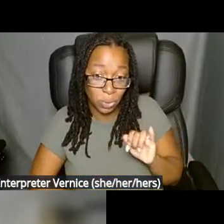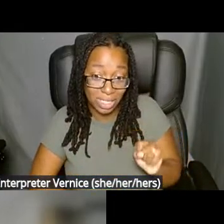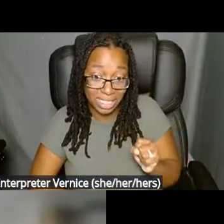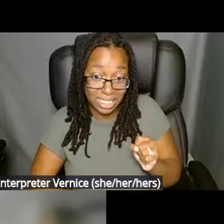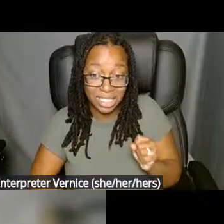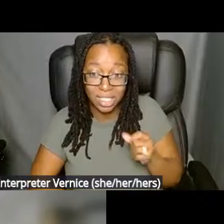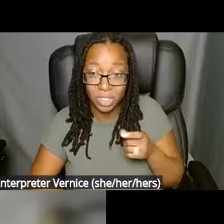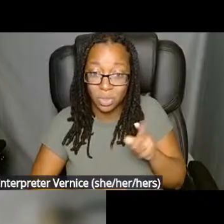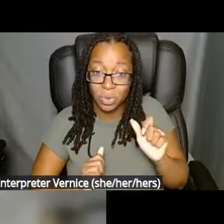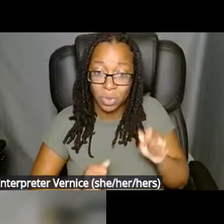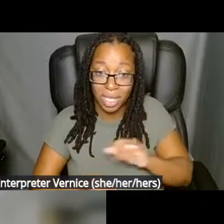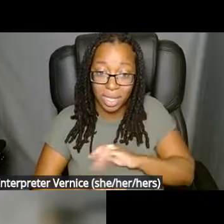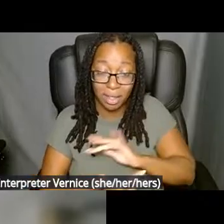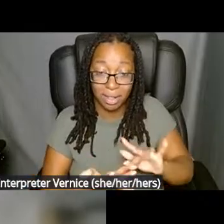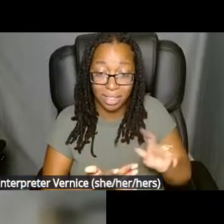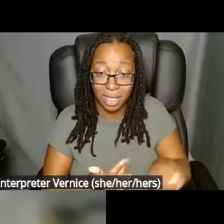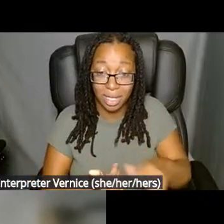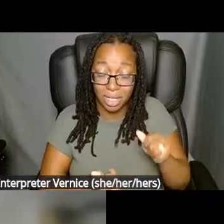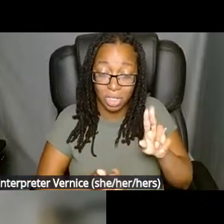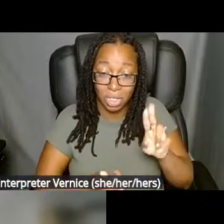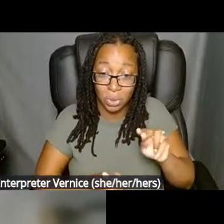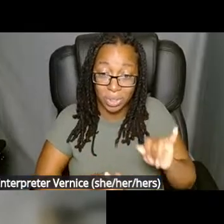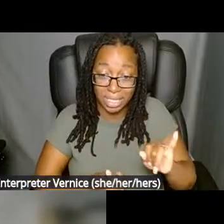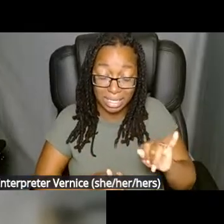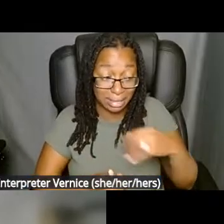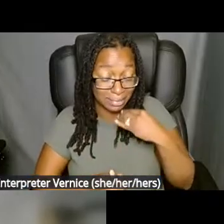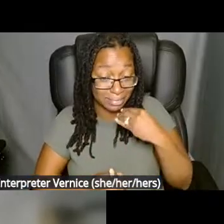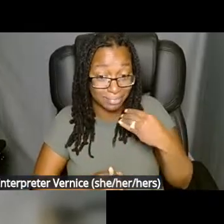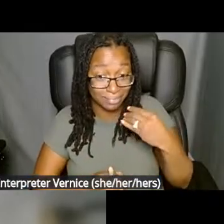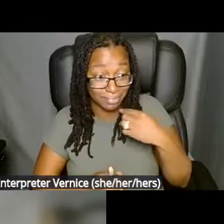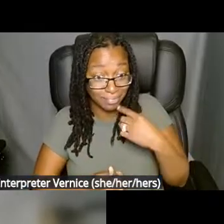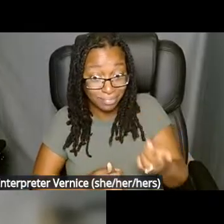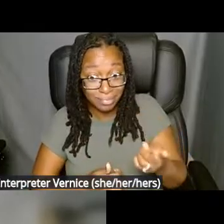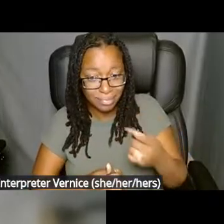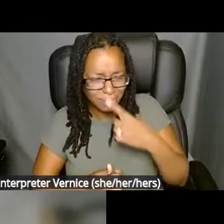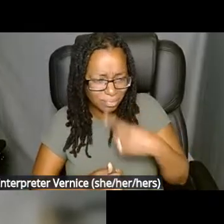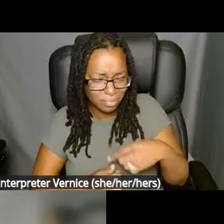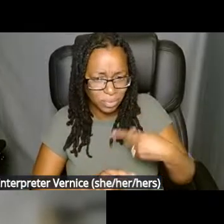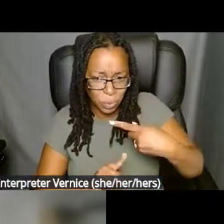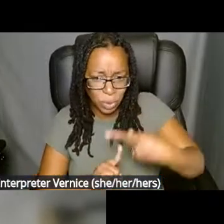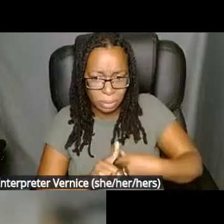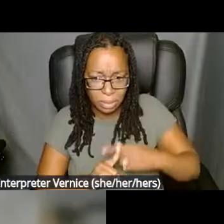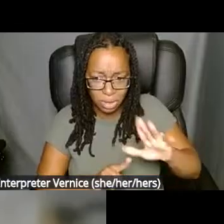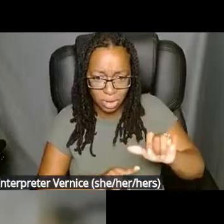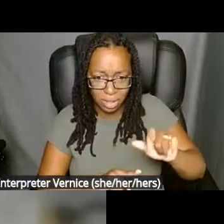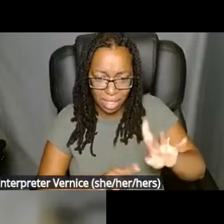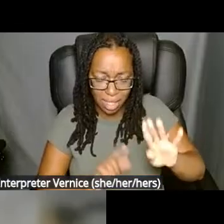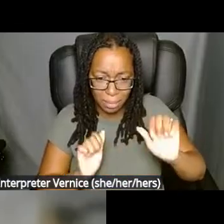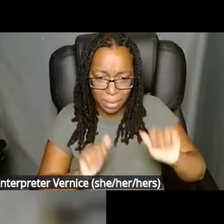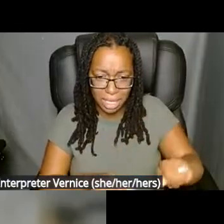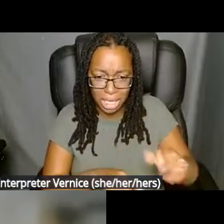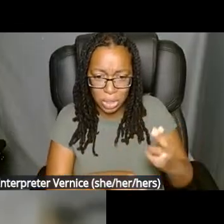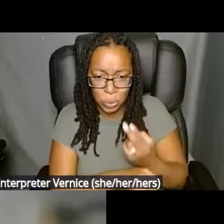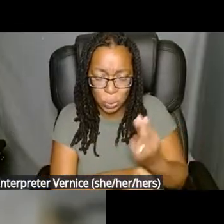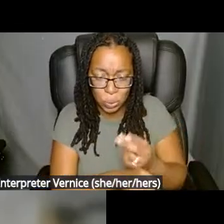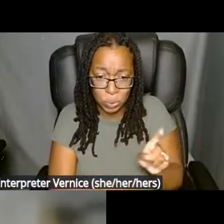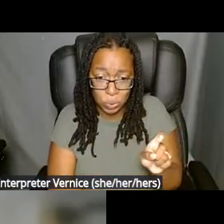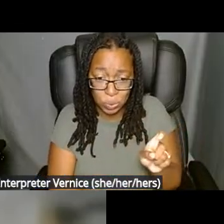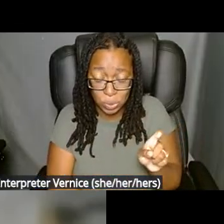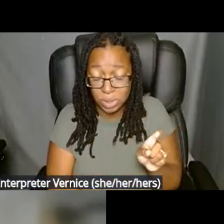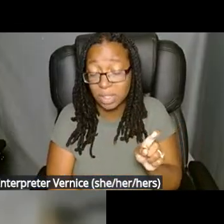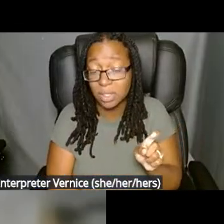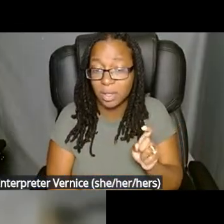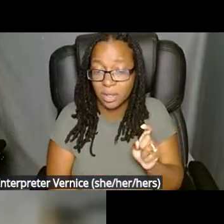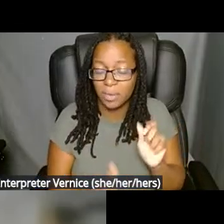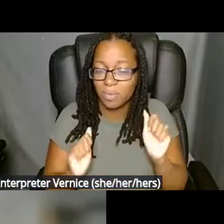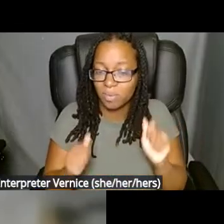another uni and say, hey, can I do a month in your lab? You can find funding that basically allows